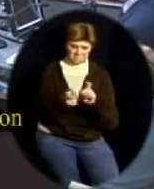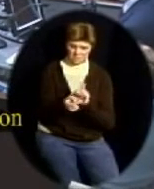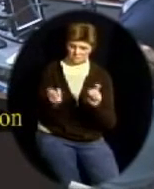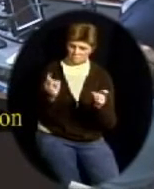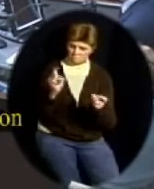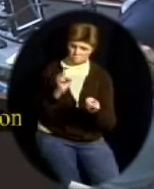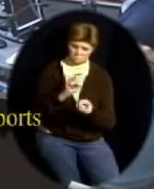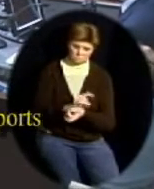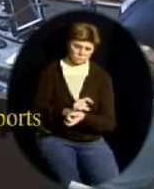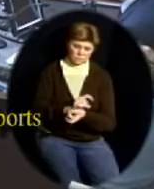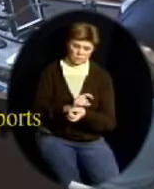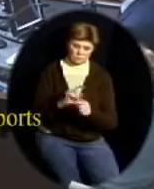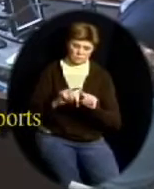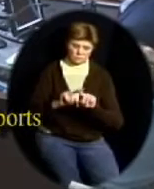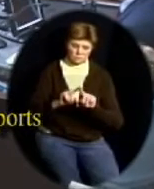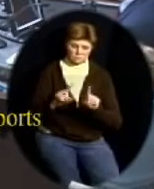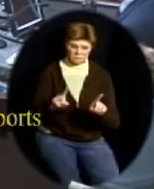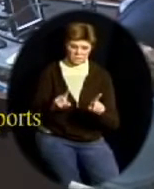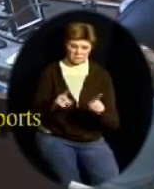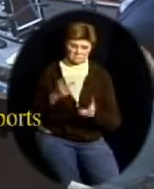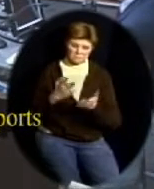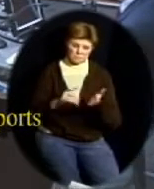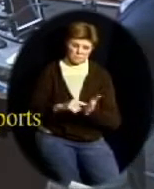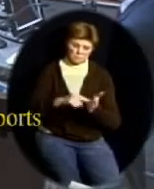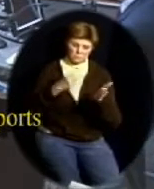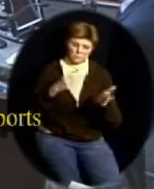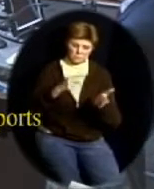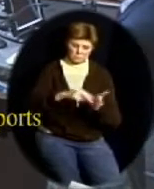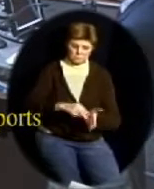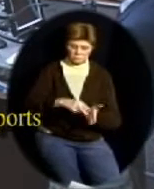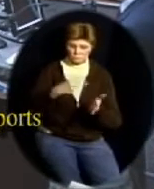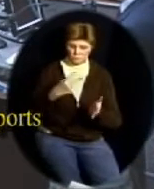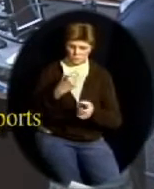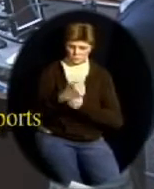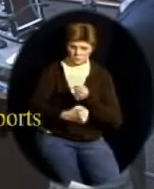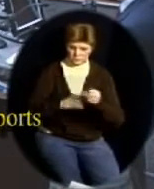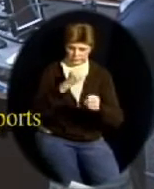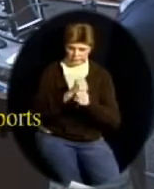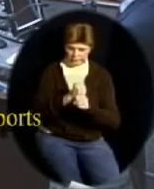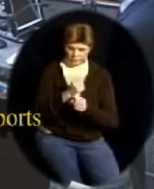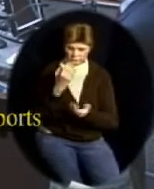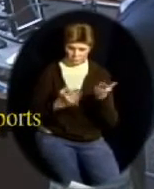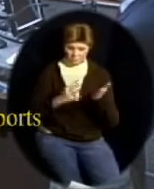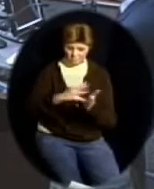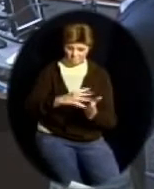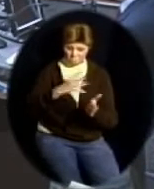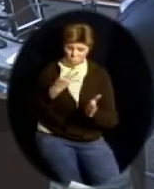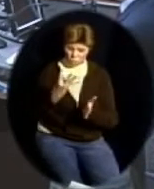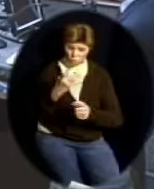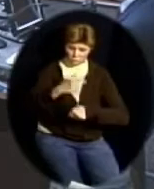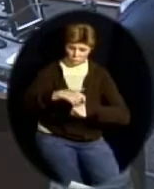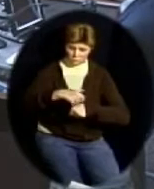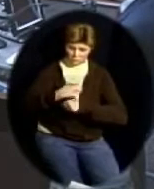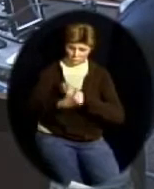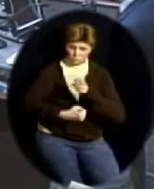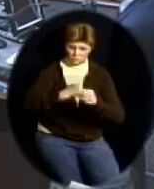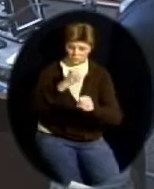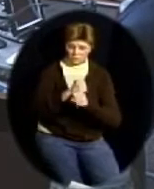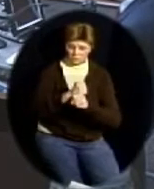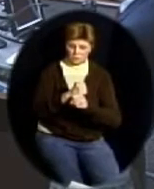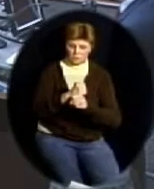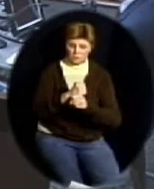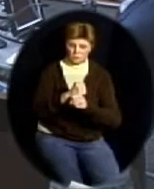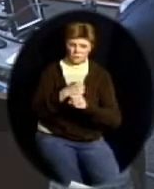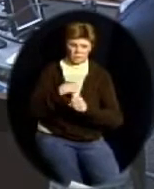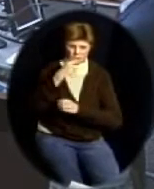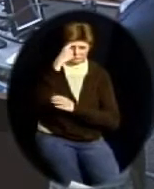except over either a semi-annual or annual time, some of it may be quarterly. I'm thinking that at least as a minimum 4 times a